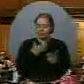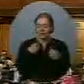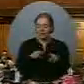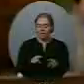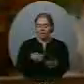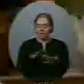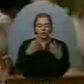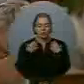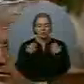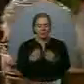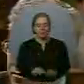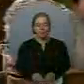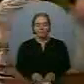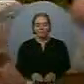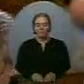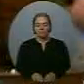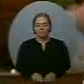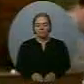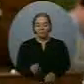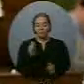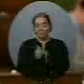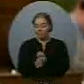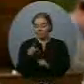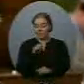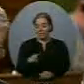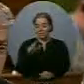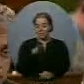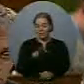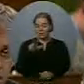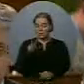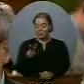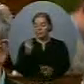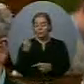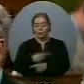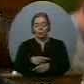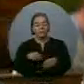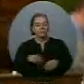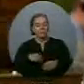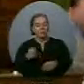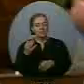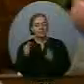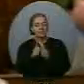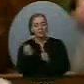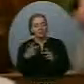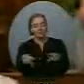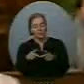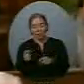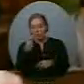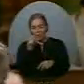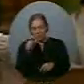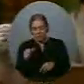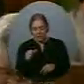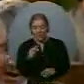clearly after 132 days, the Foreign Affairs Minister doesn't get it either that pork barrel boondoggles don't come in under budget. The Auditor General